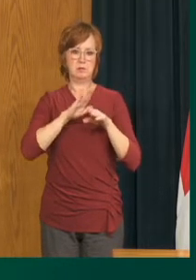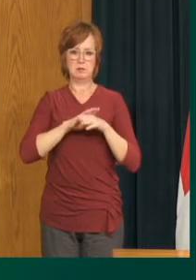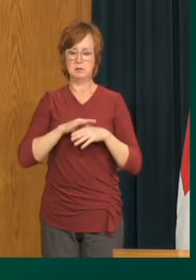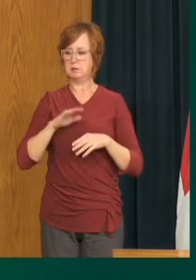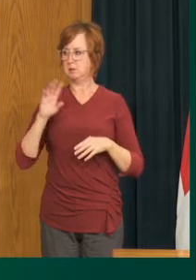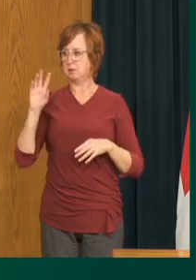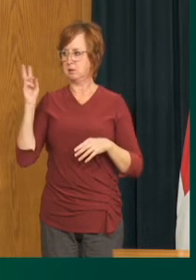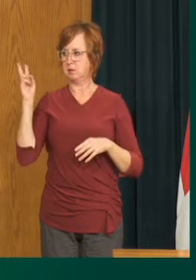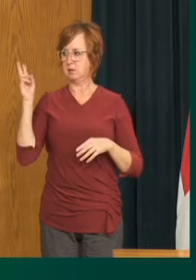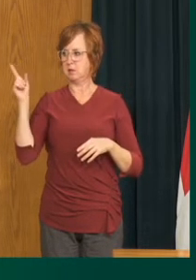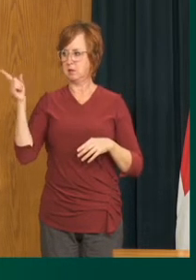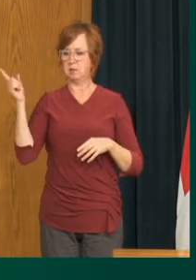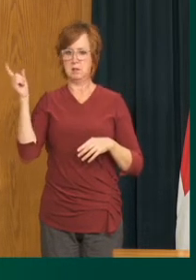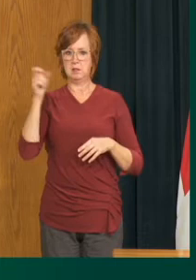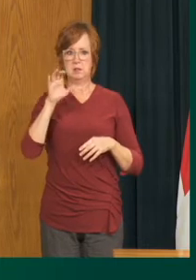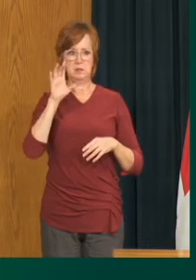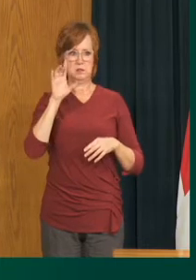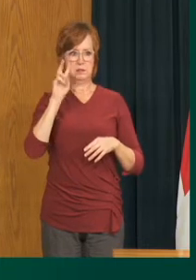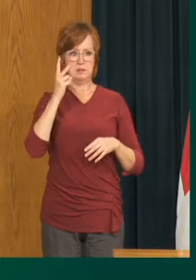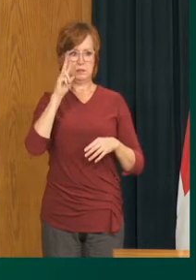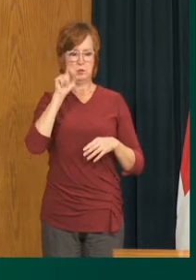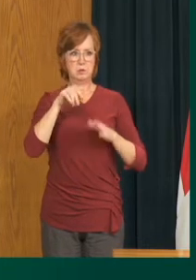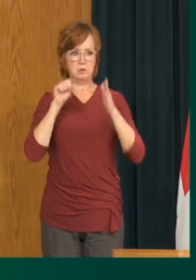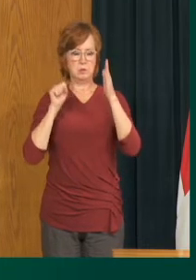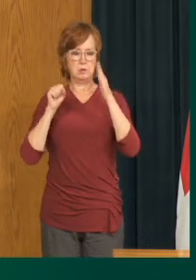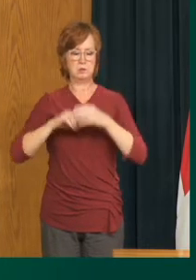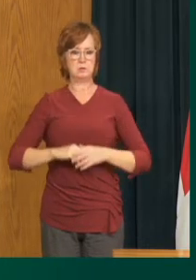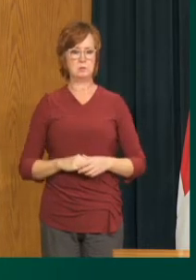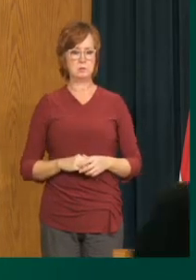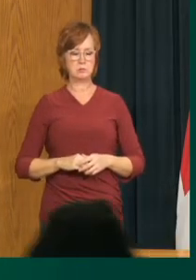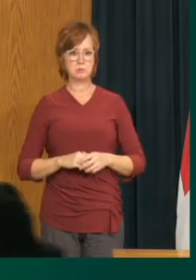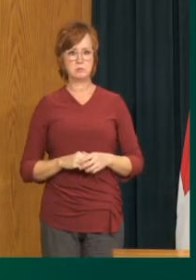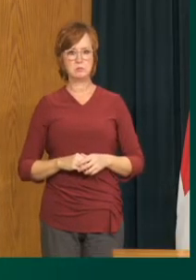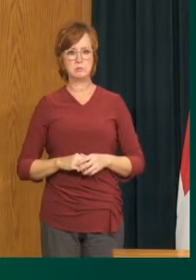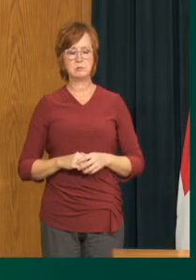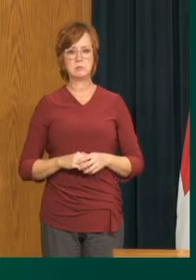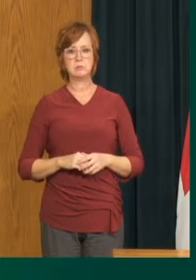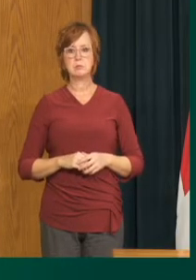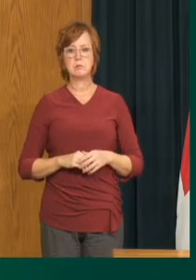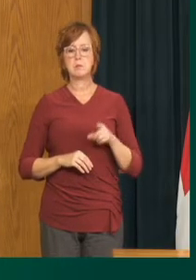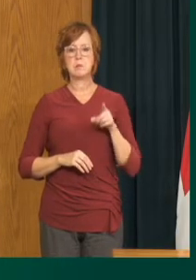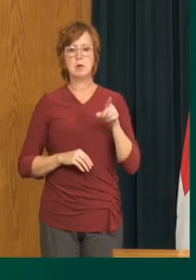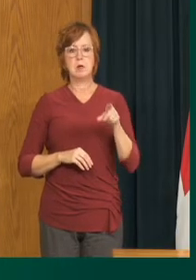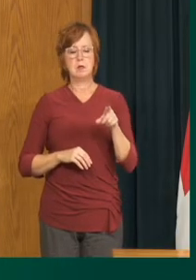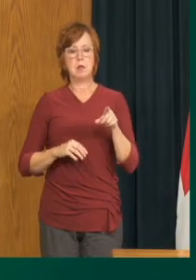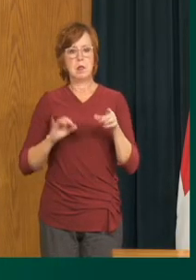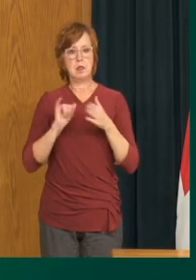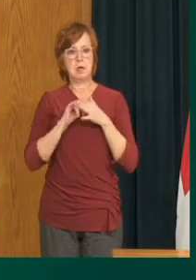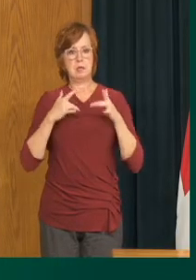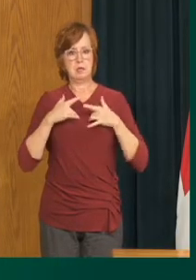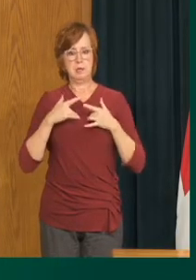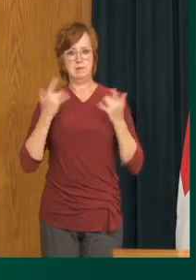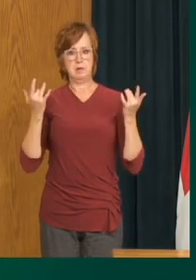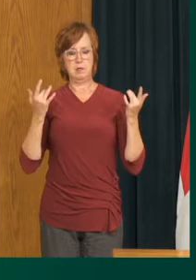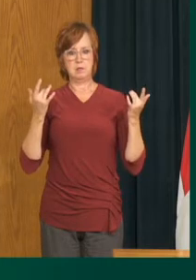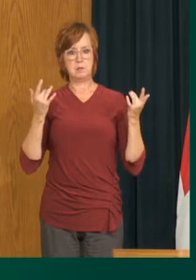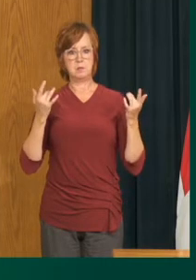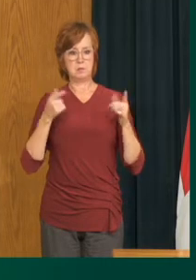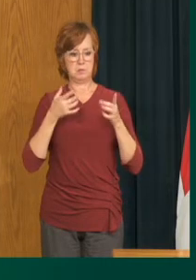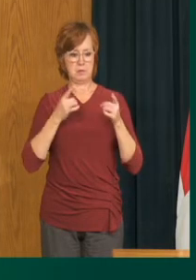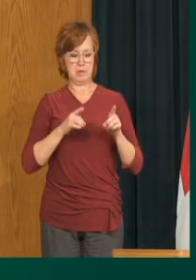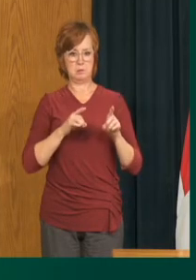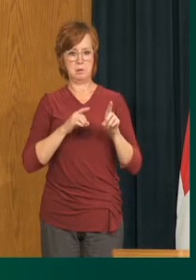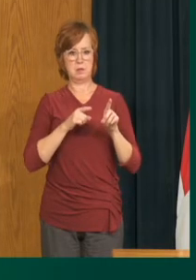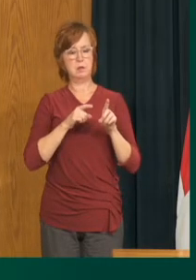Follow-up, Connor? Yeah, I guess we've been talking about this large event a lot, and this happened. I'm sure the people knew there was fines.